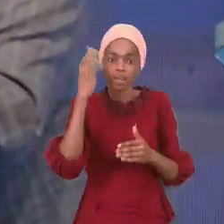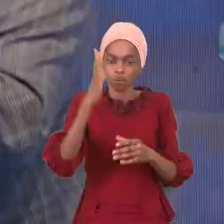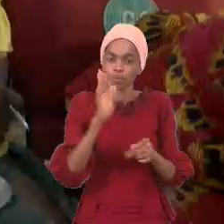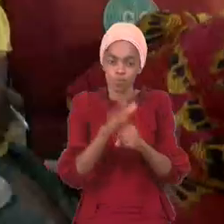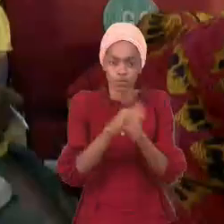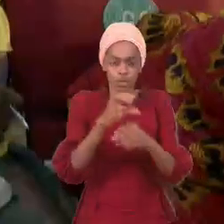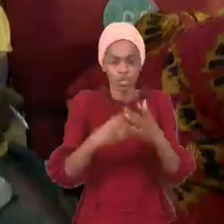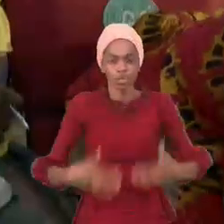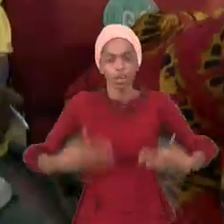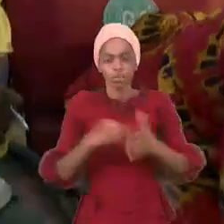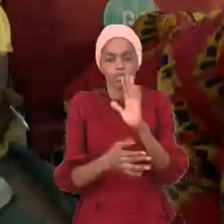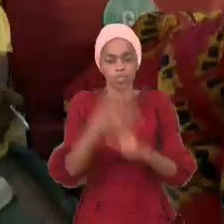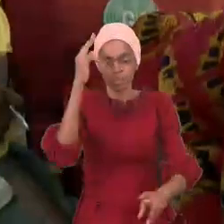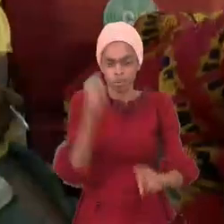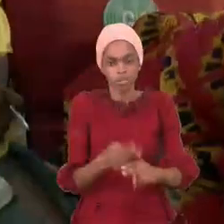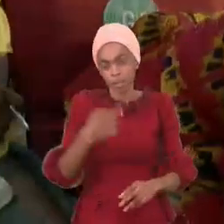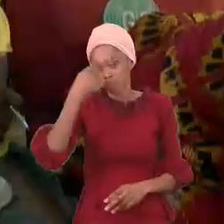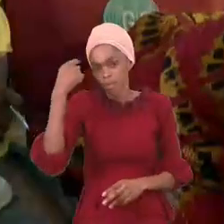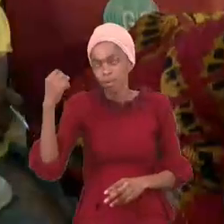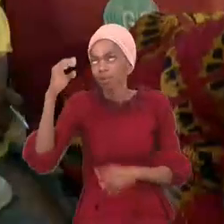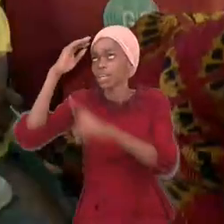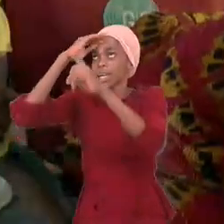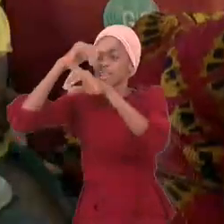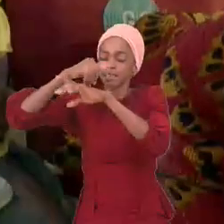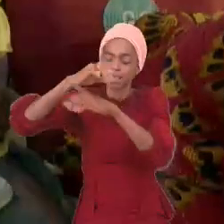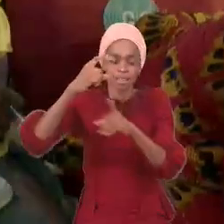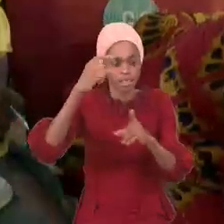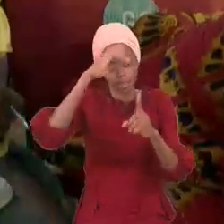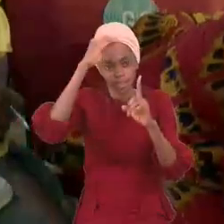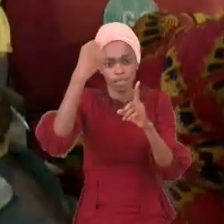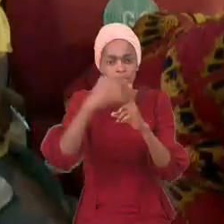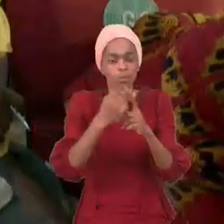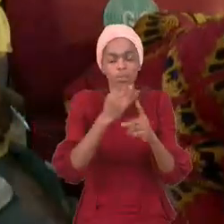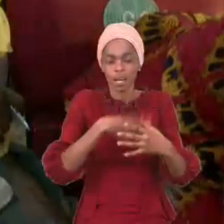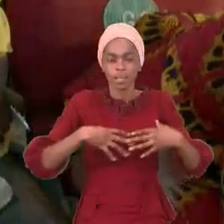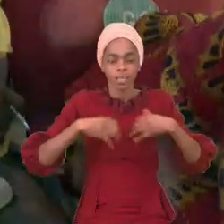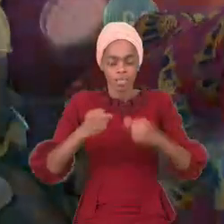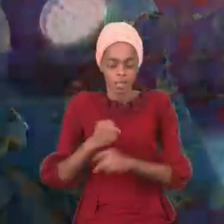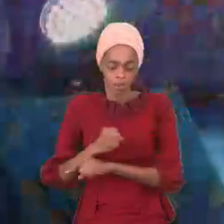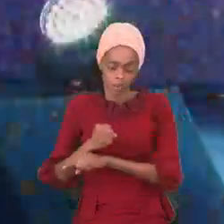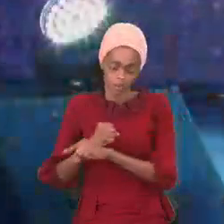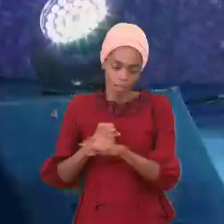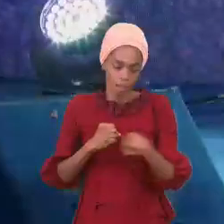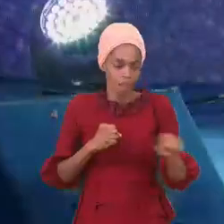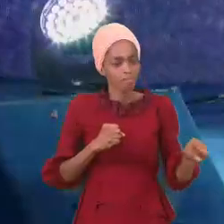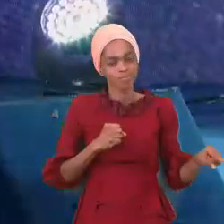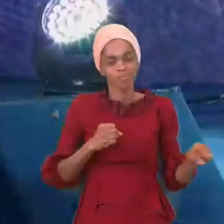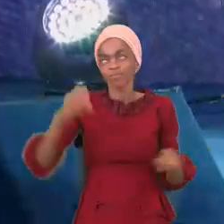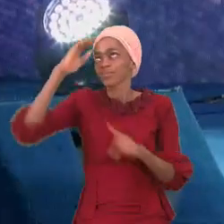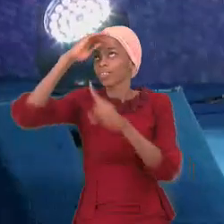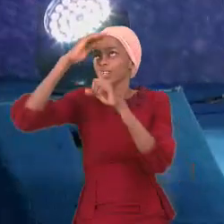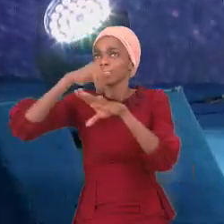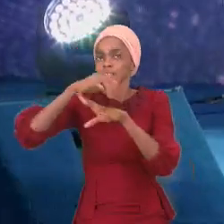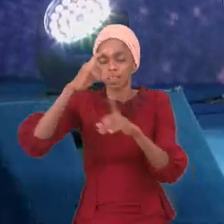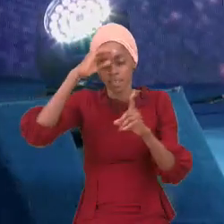life. Because he sent his word and healed them. He sent his